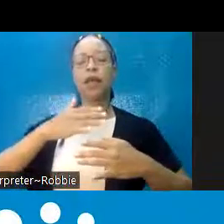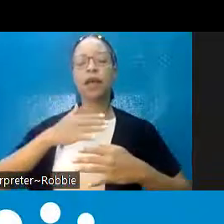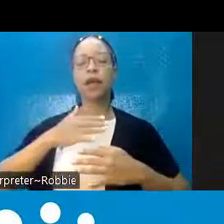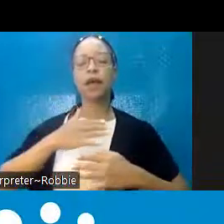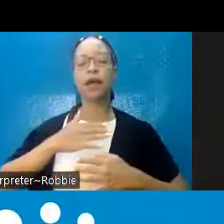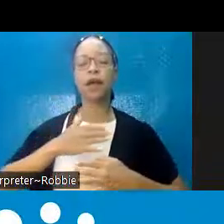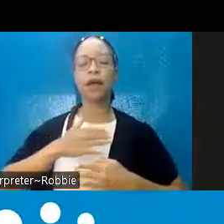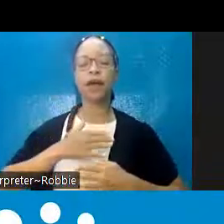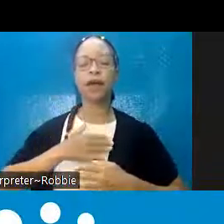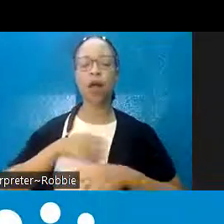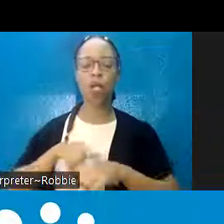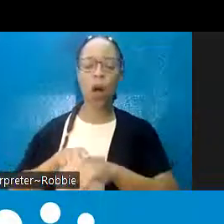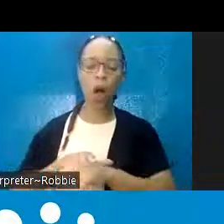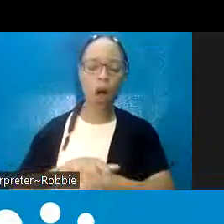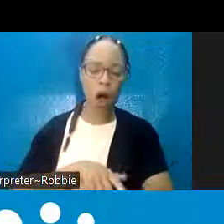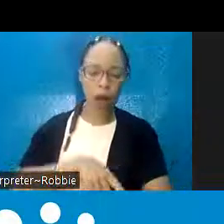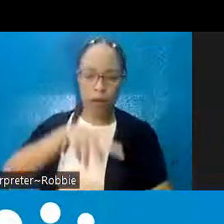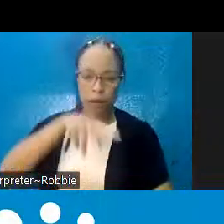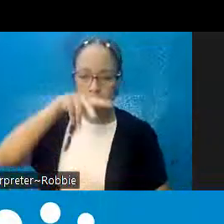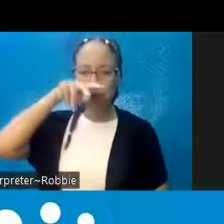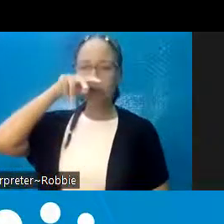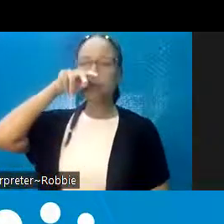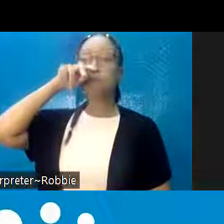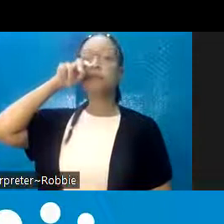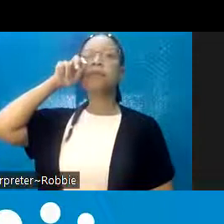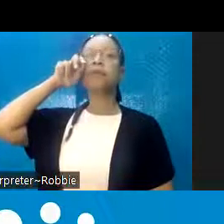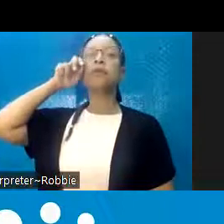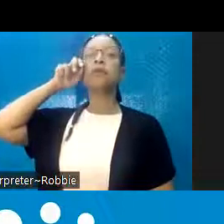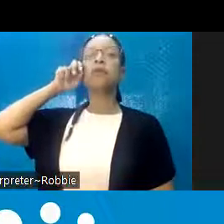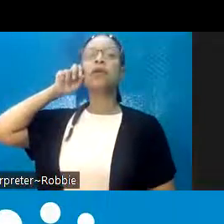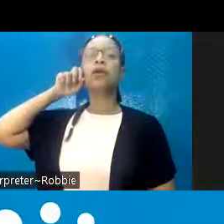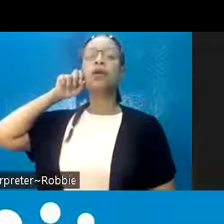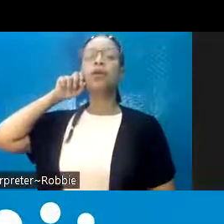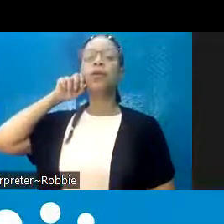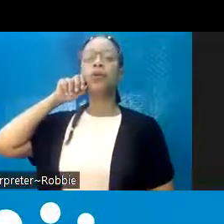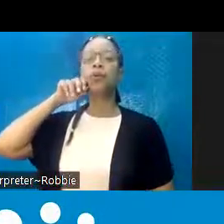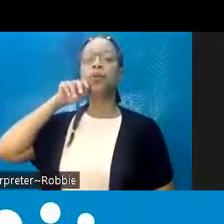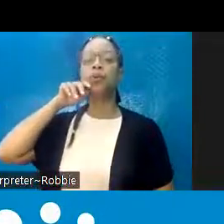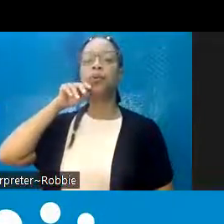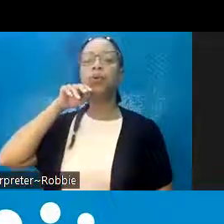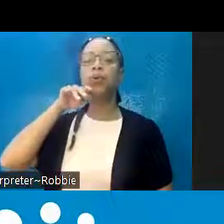Take long, slow breaths, full and deep.